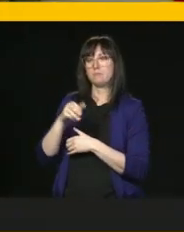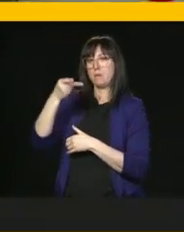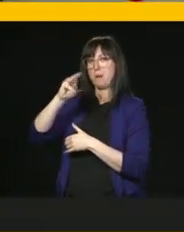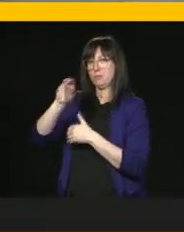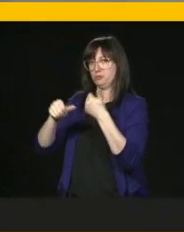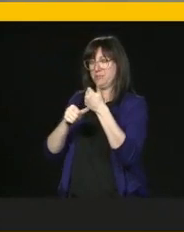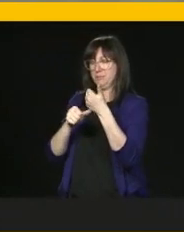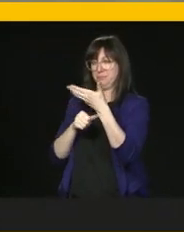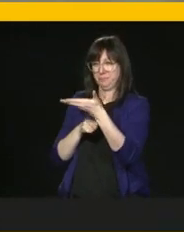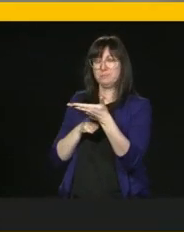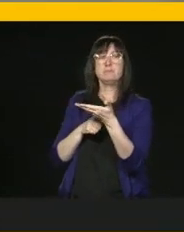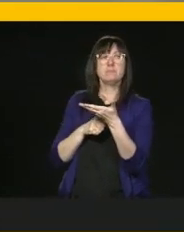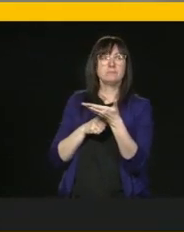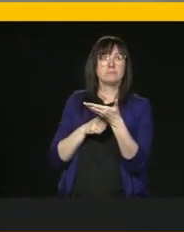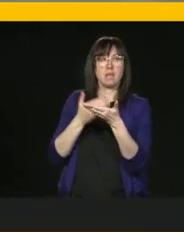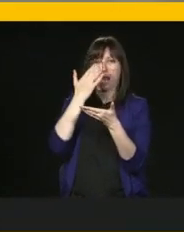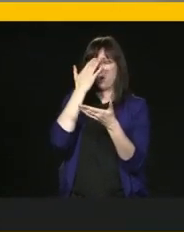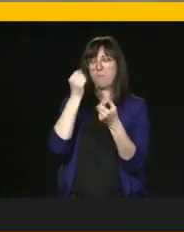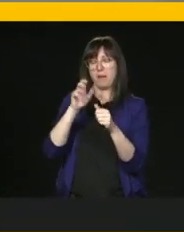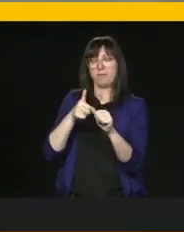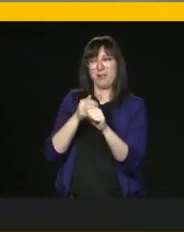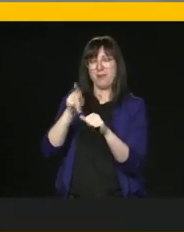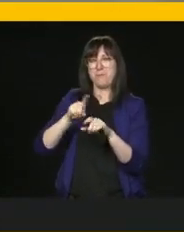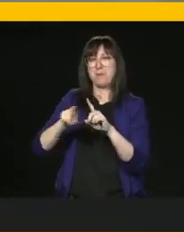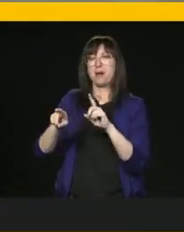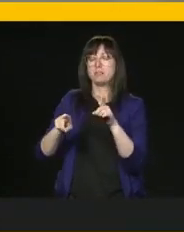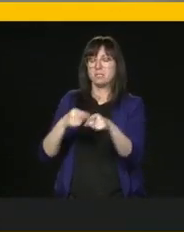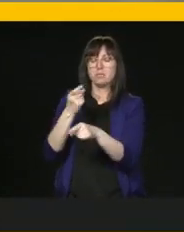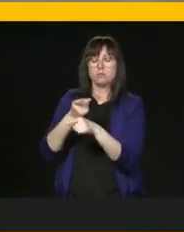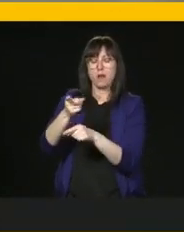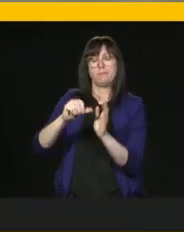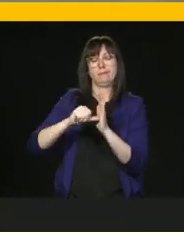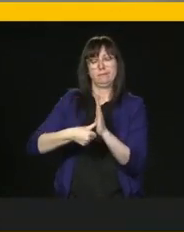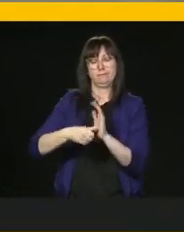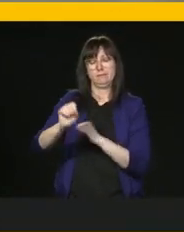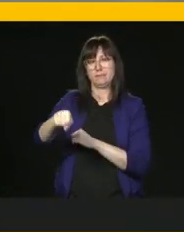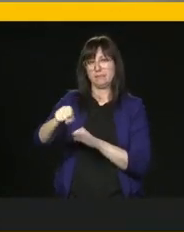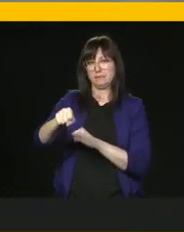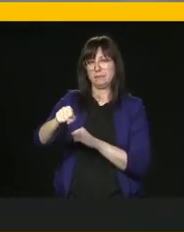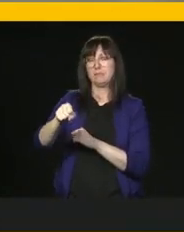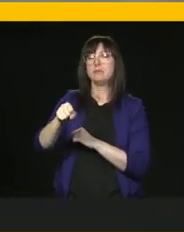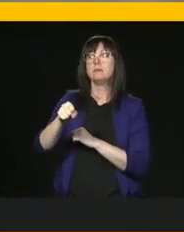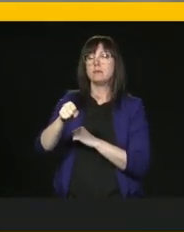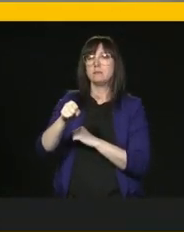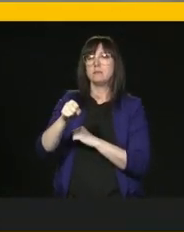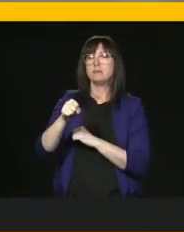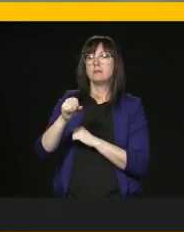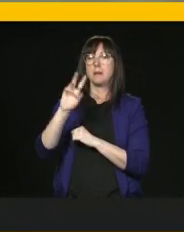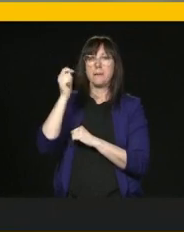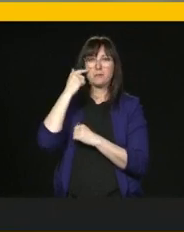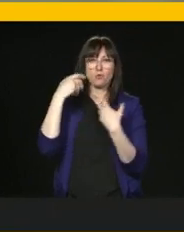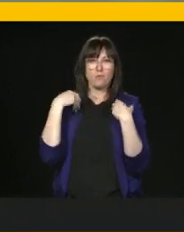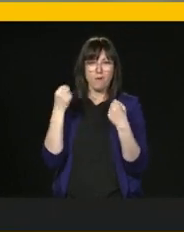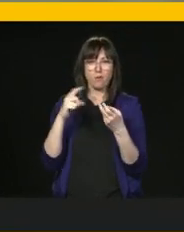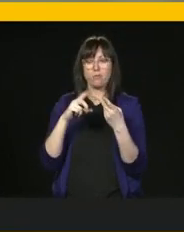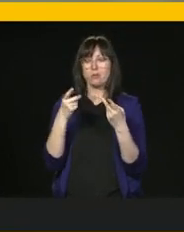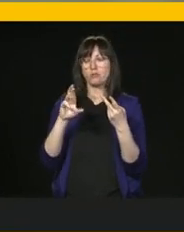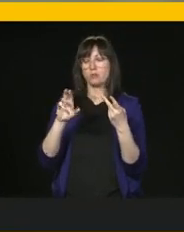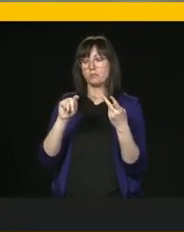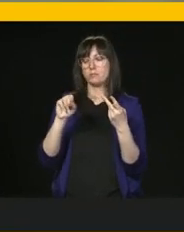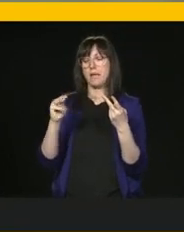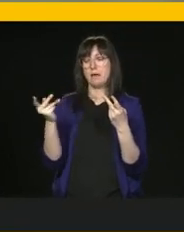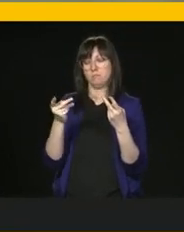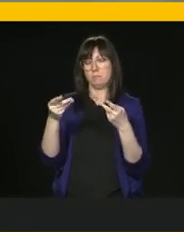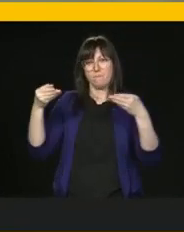yeah, that is something that Patty and Dr. Tam have been very focused on and that the Prime Minister will